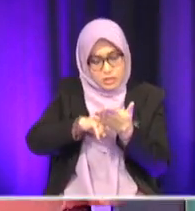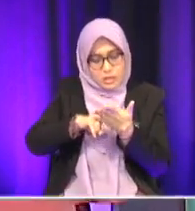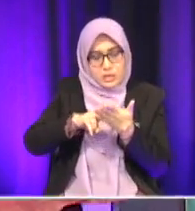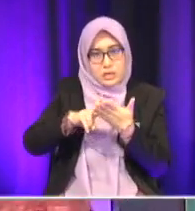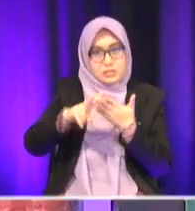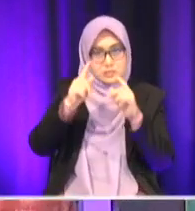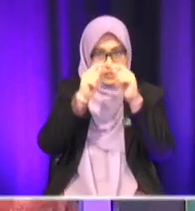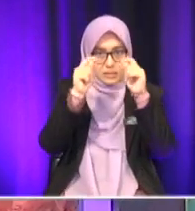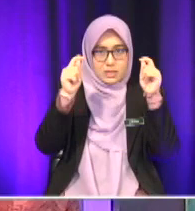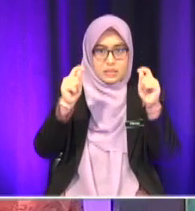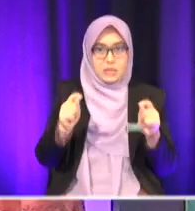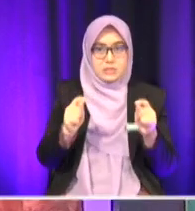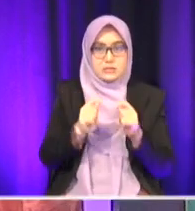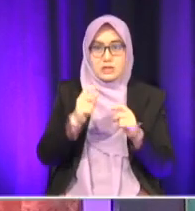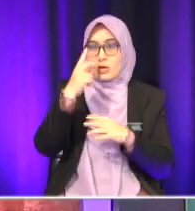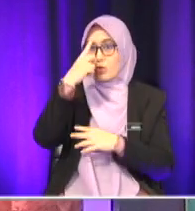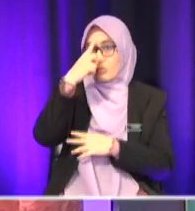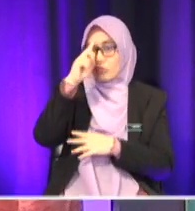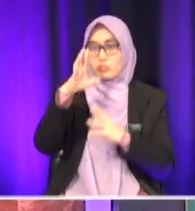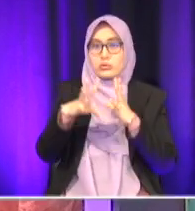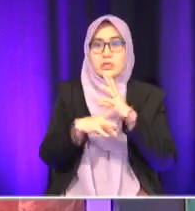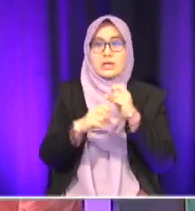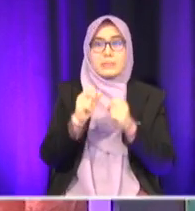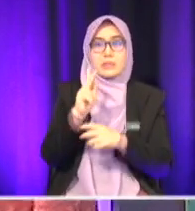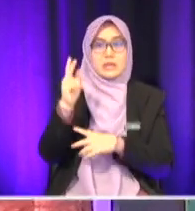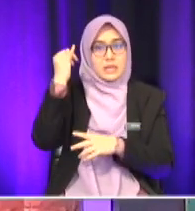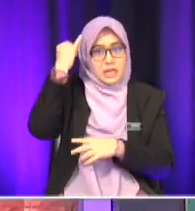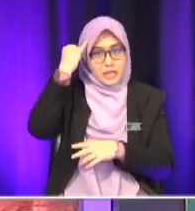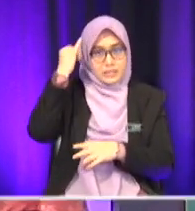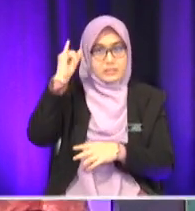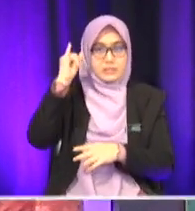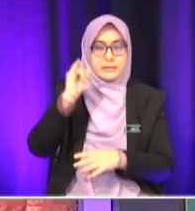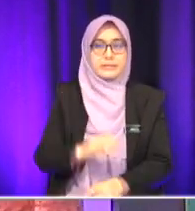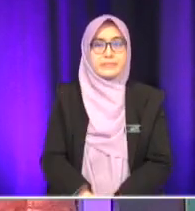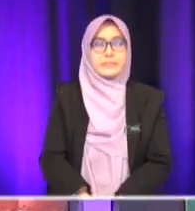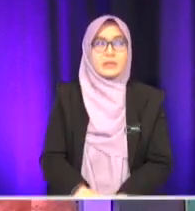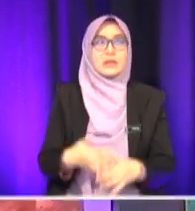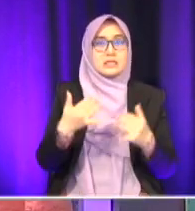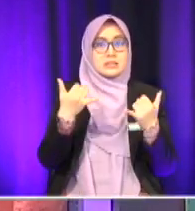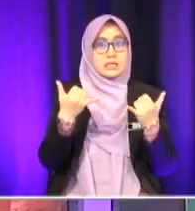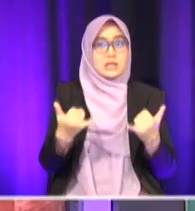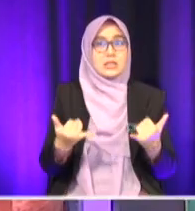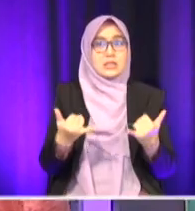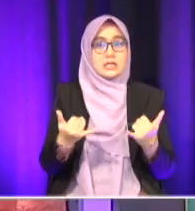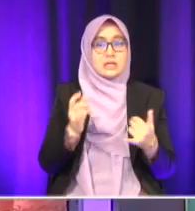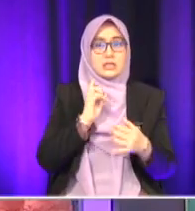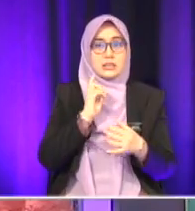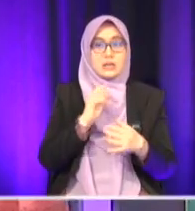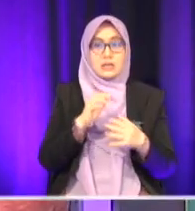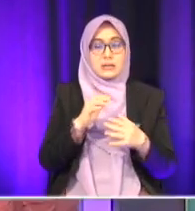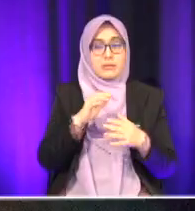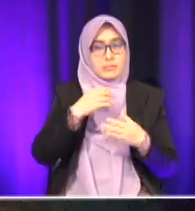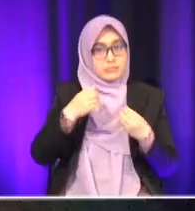the gist. Next, we go to the question and the options. Okay?